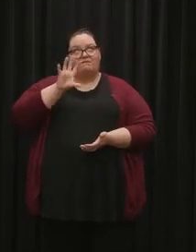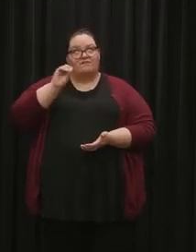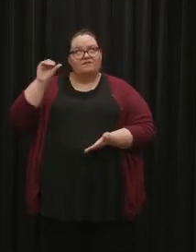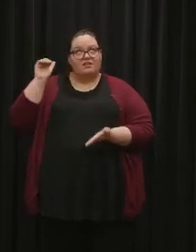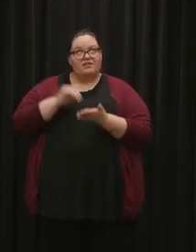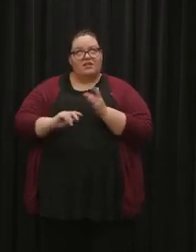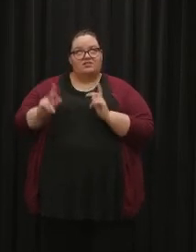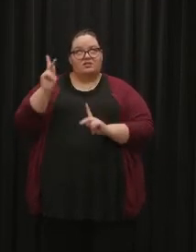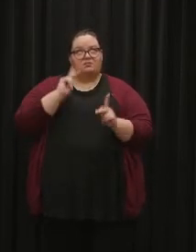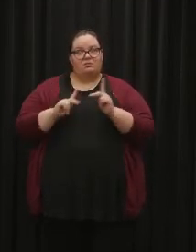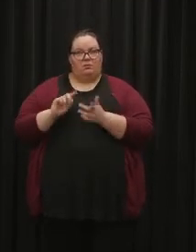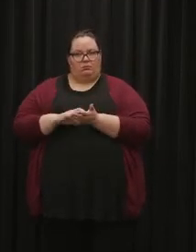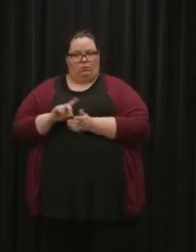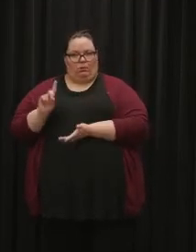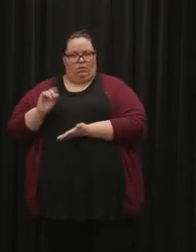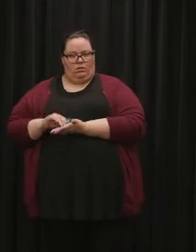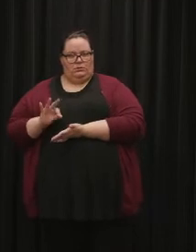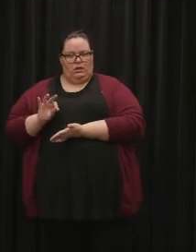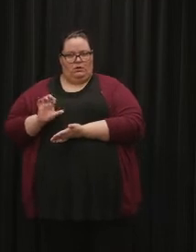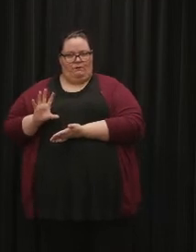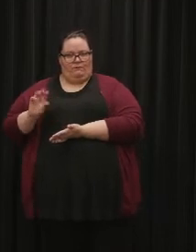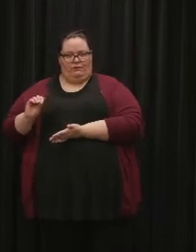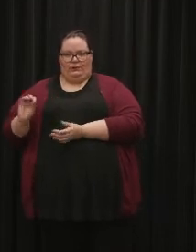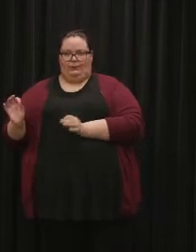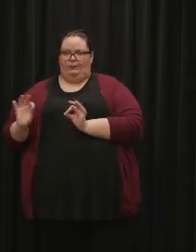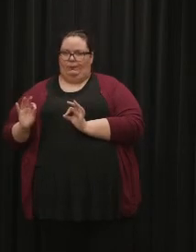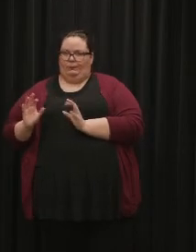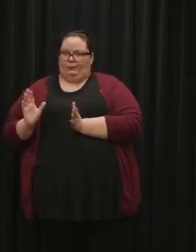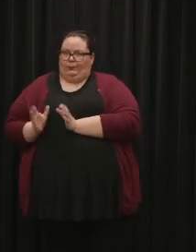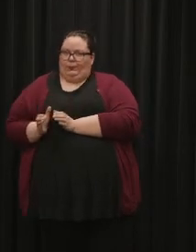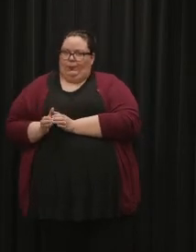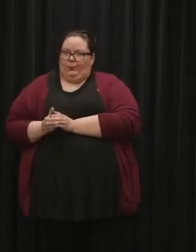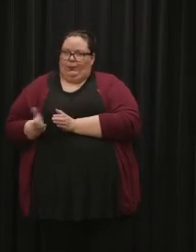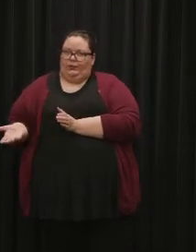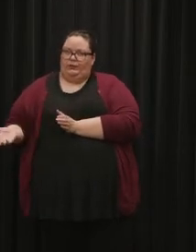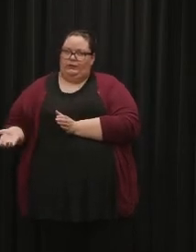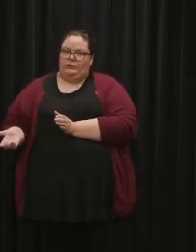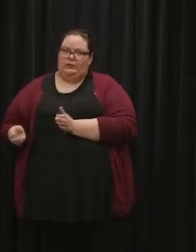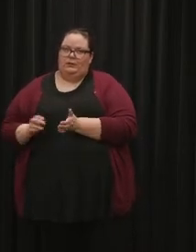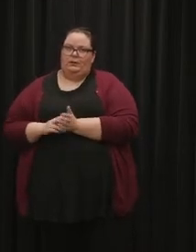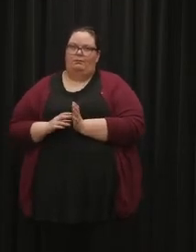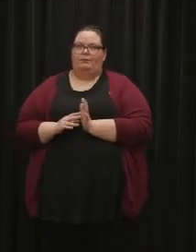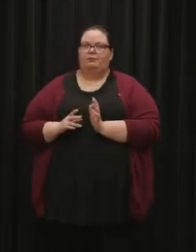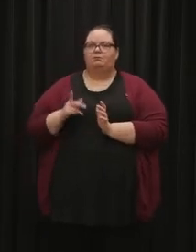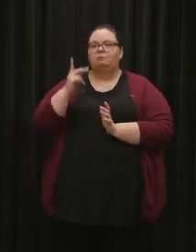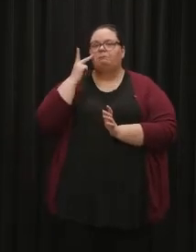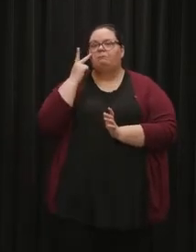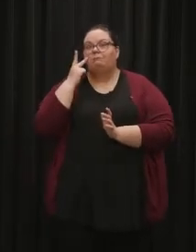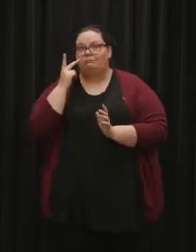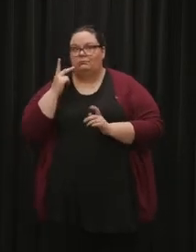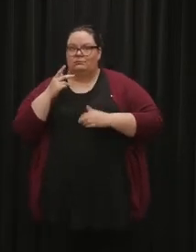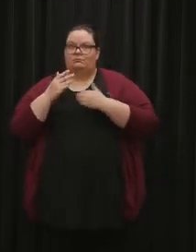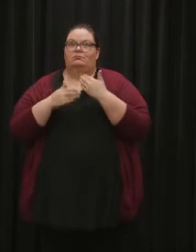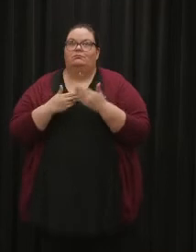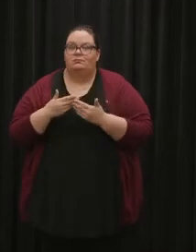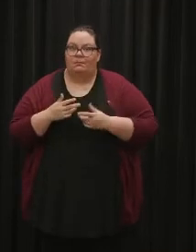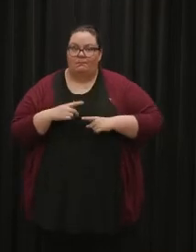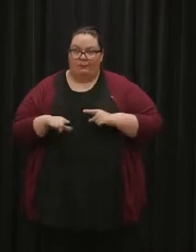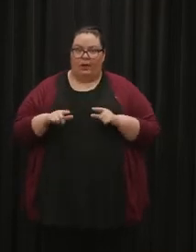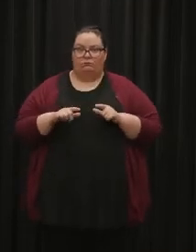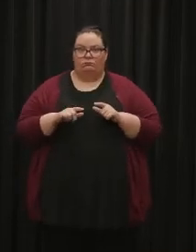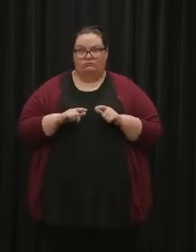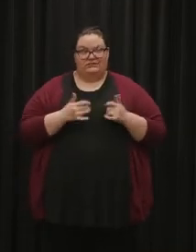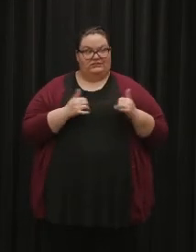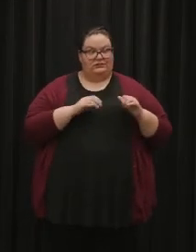so 1950 out of 750, that's not a very large percentage. It's really a drop in the bucket. But as we move further through